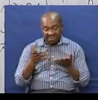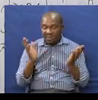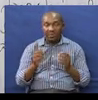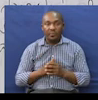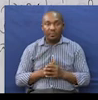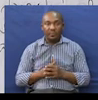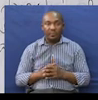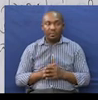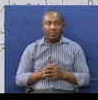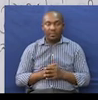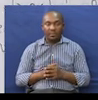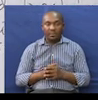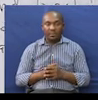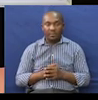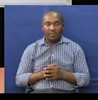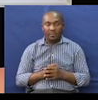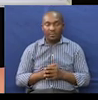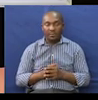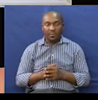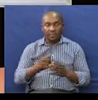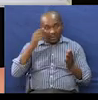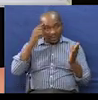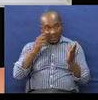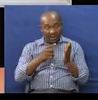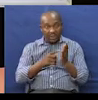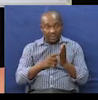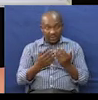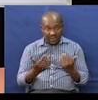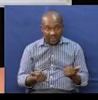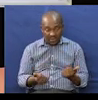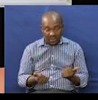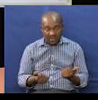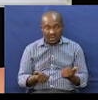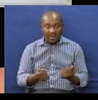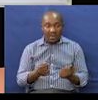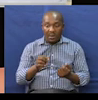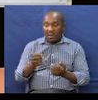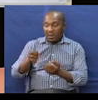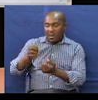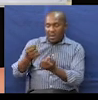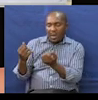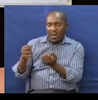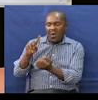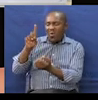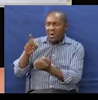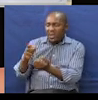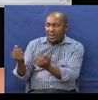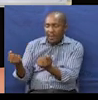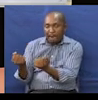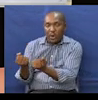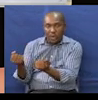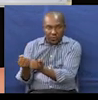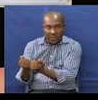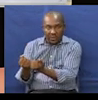There was no exploitation. That means whatever was produced, whatever